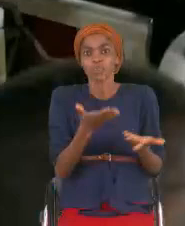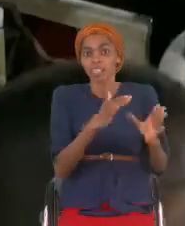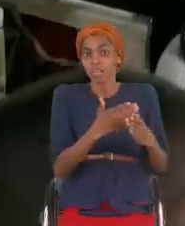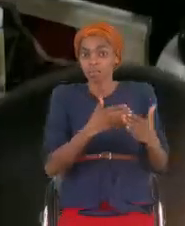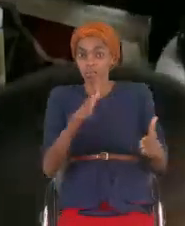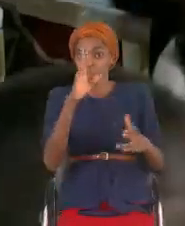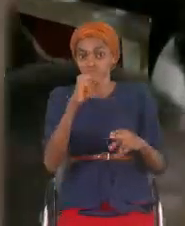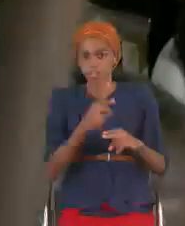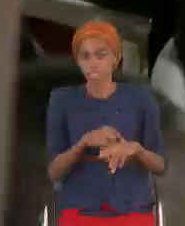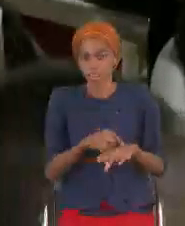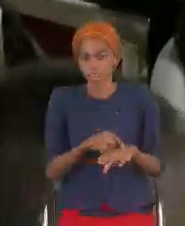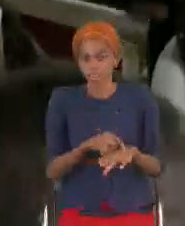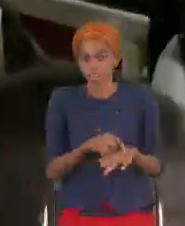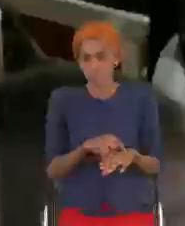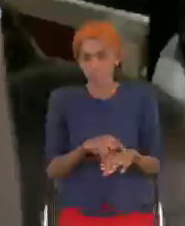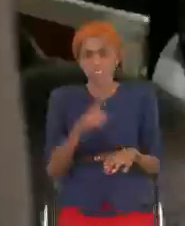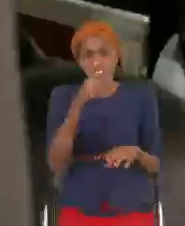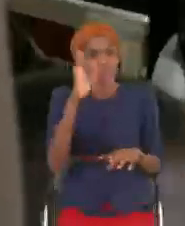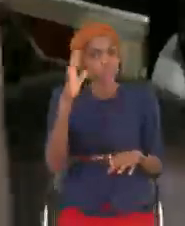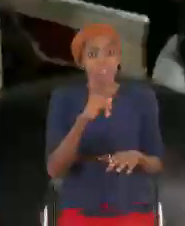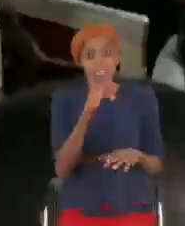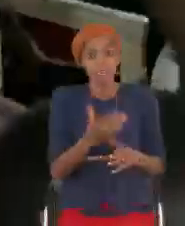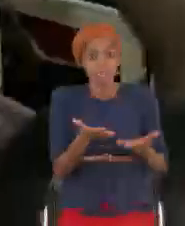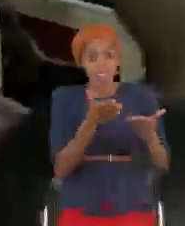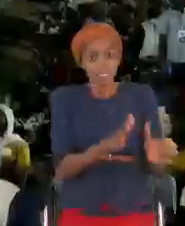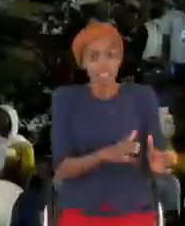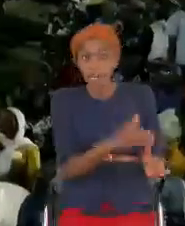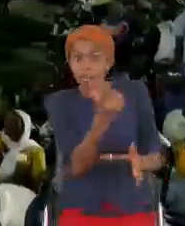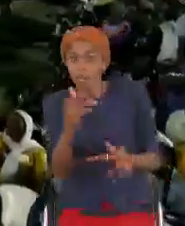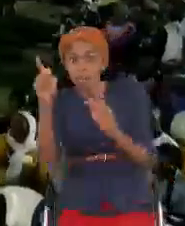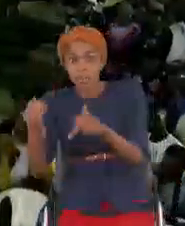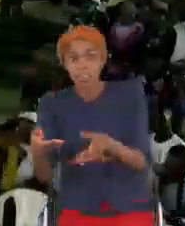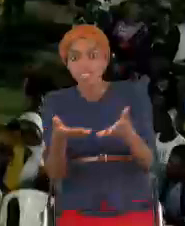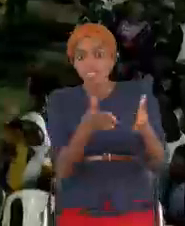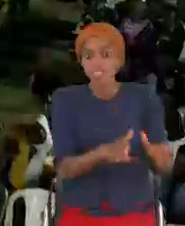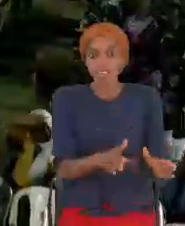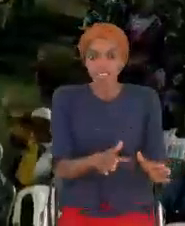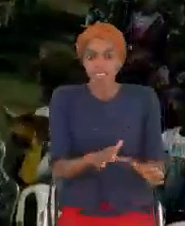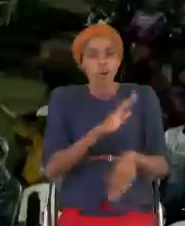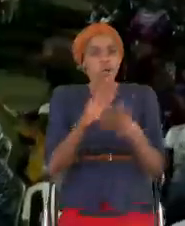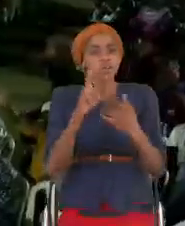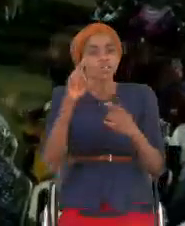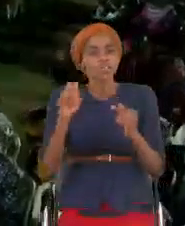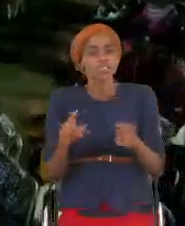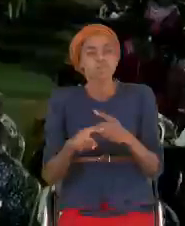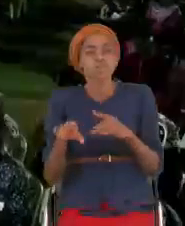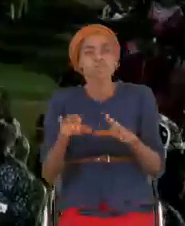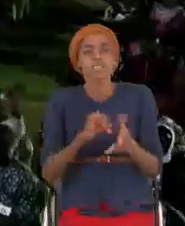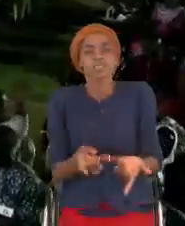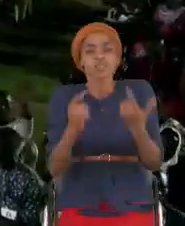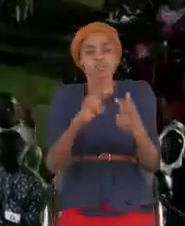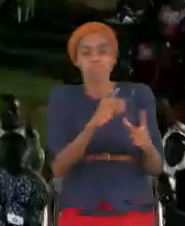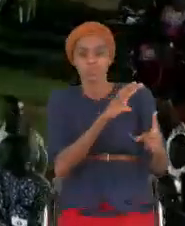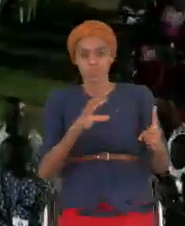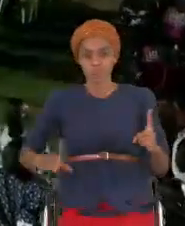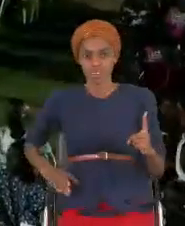time. You will not die another person's death. All you need to do is come to Christ, is